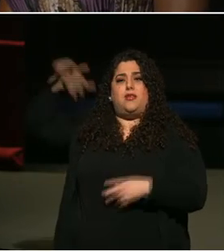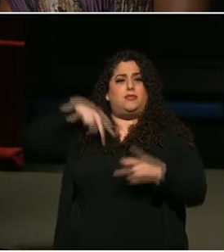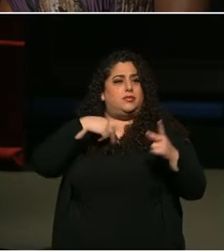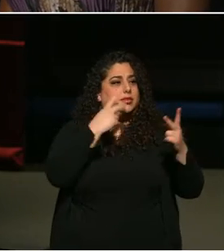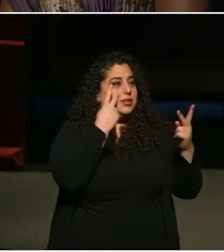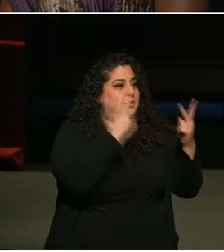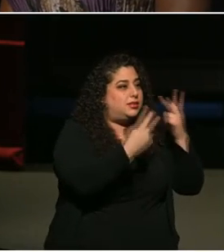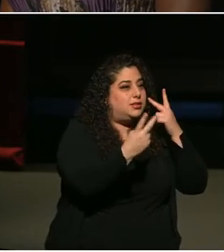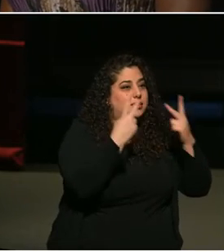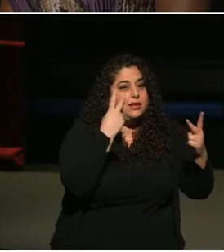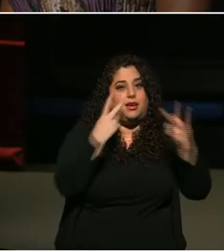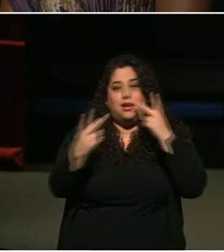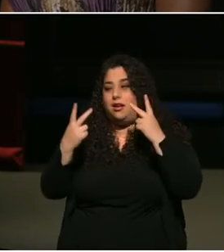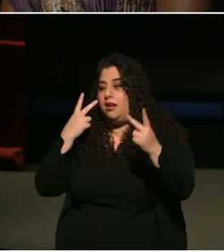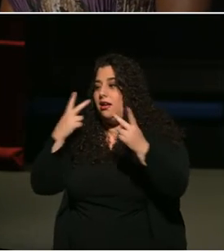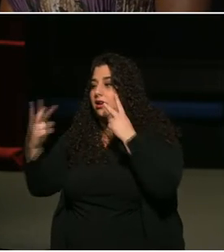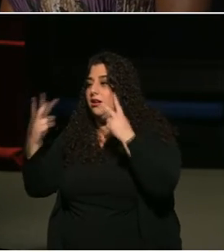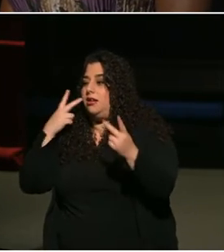You didn't have to be